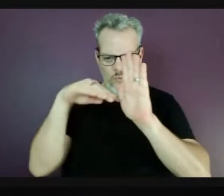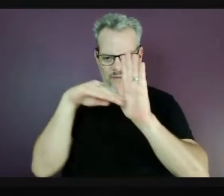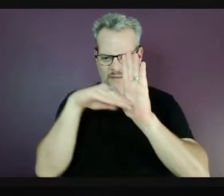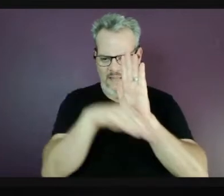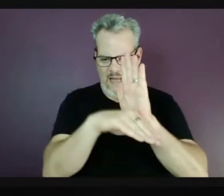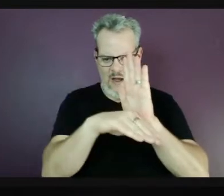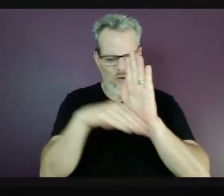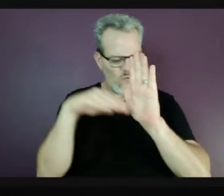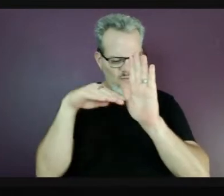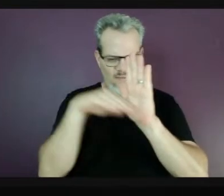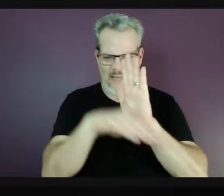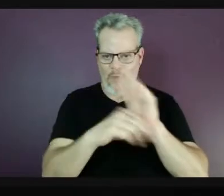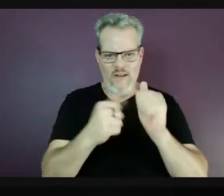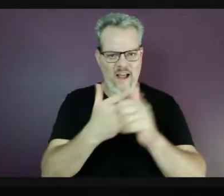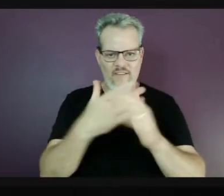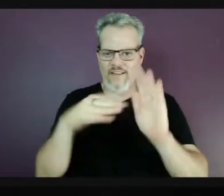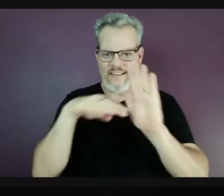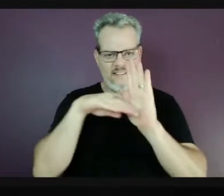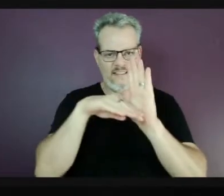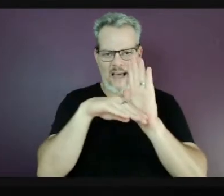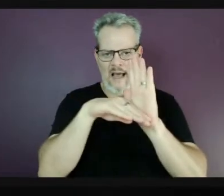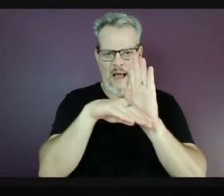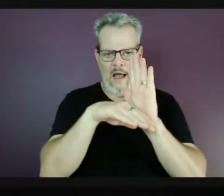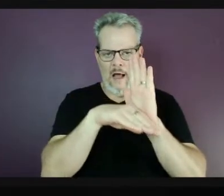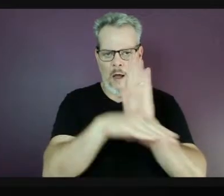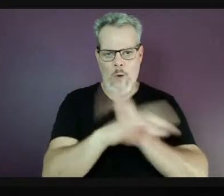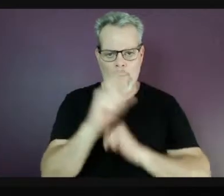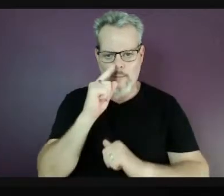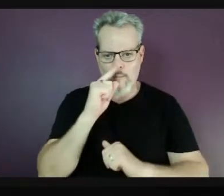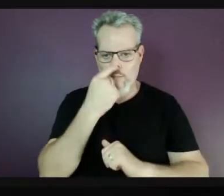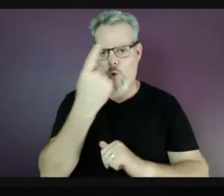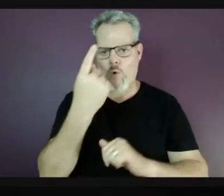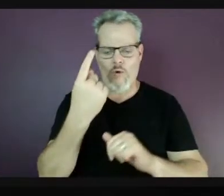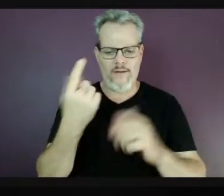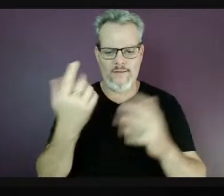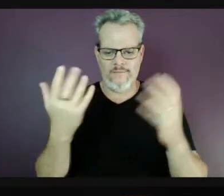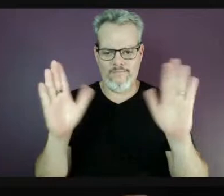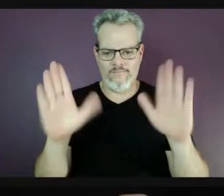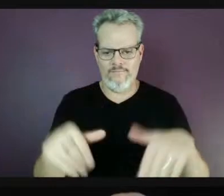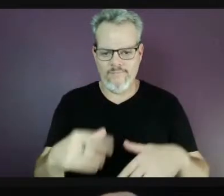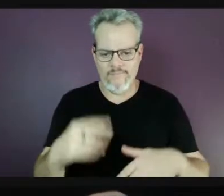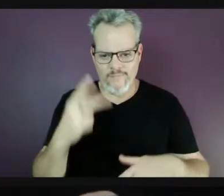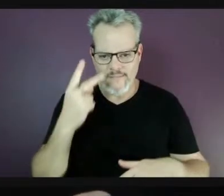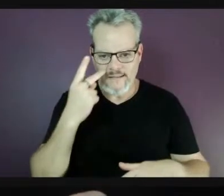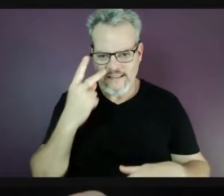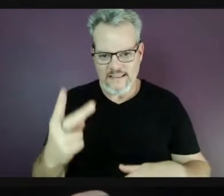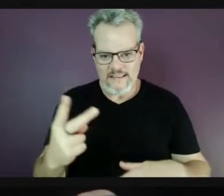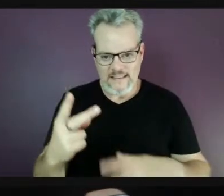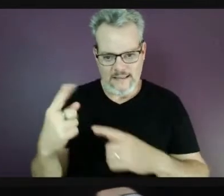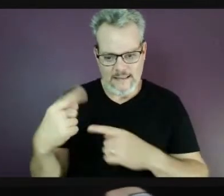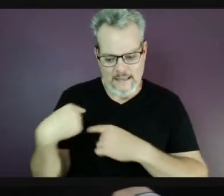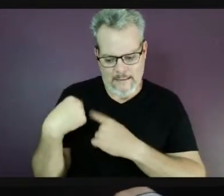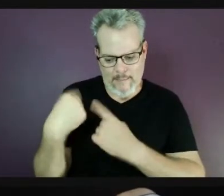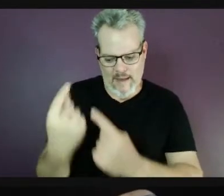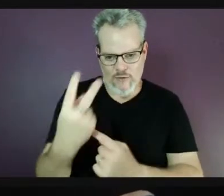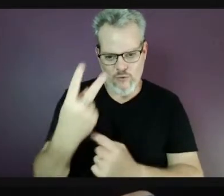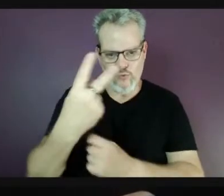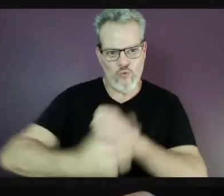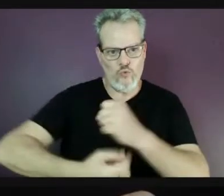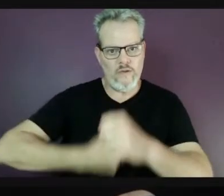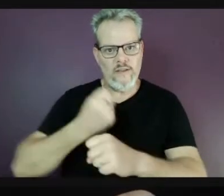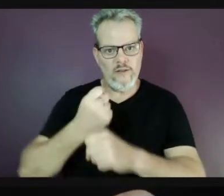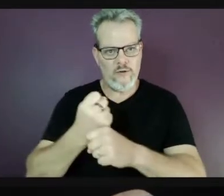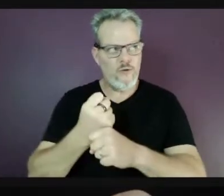down. Everything is pretty boring, just deflating across the Rift Zone there. So that's the last 2 years. To put it in a little bit